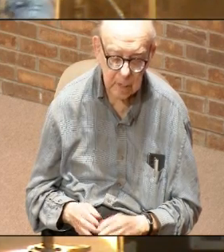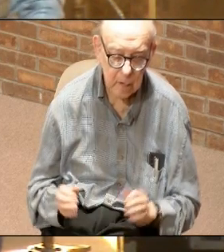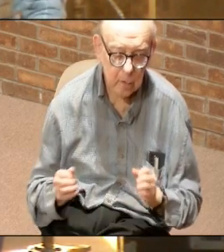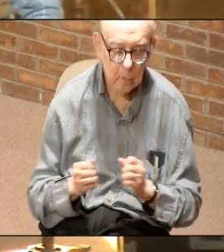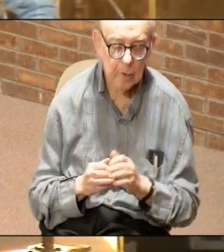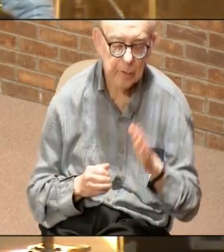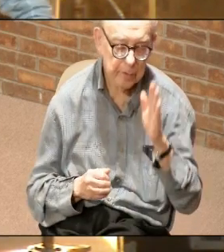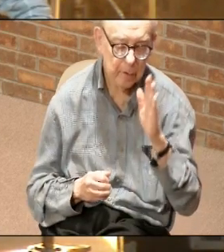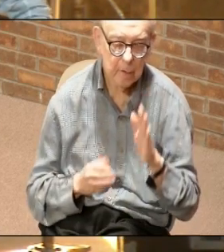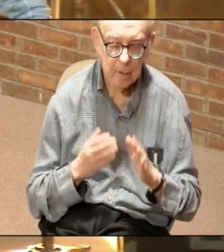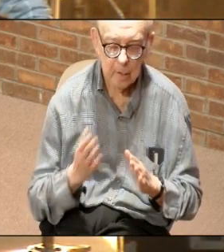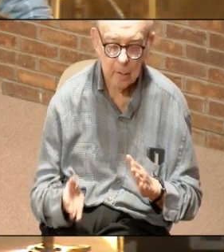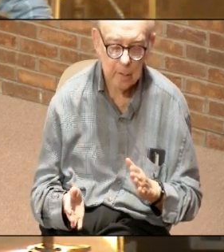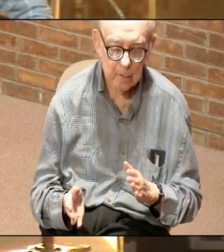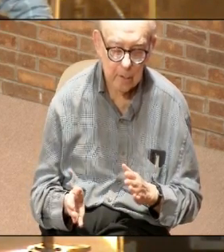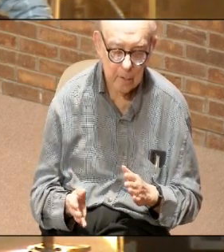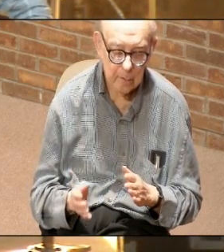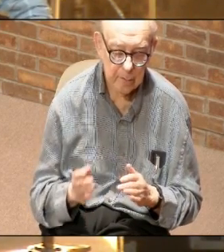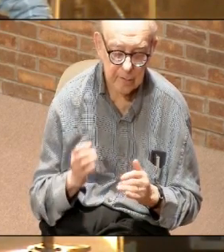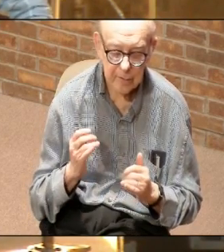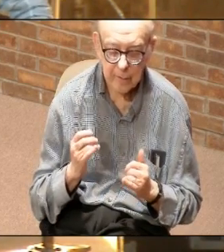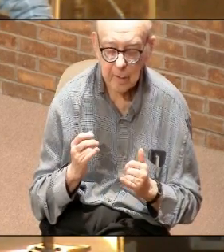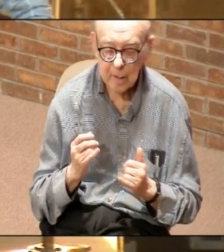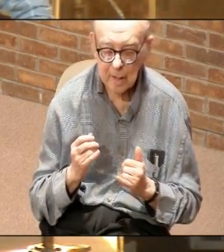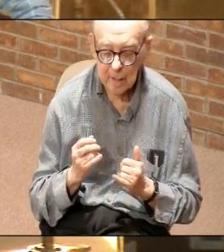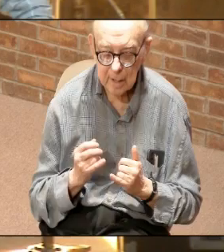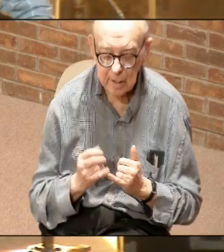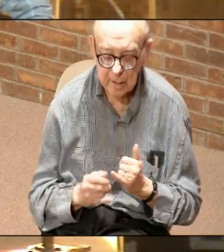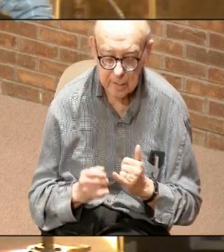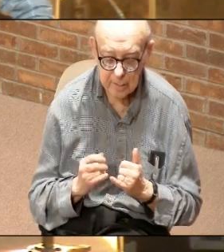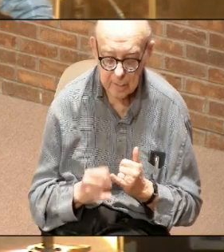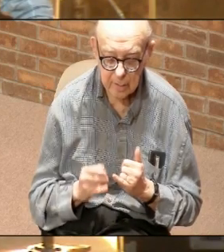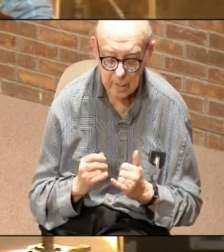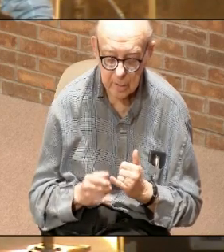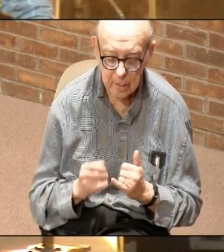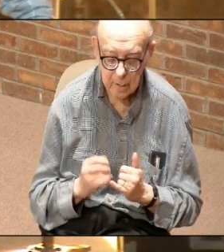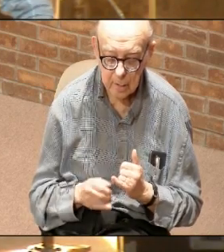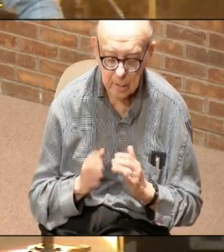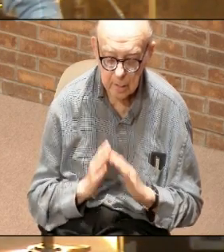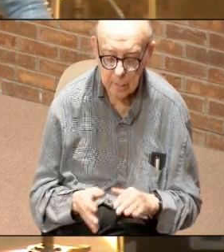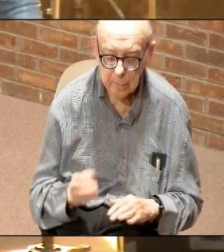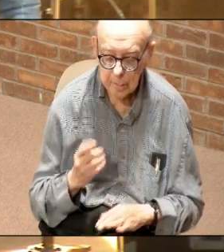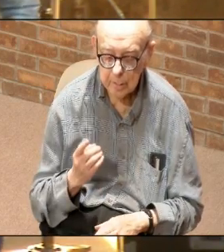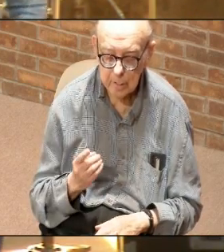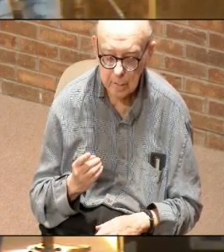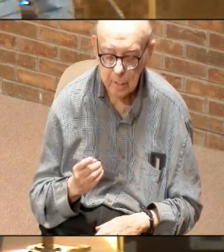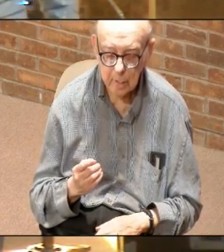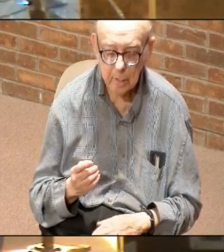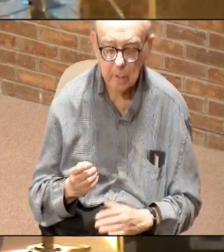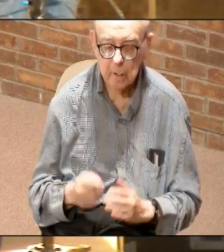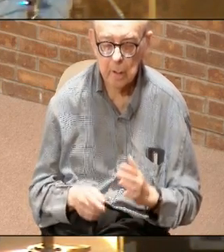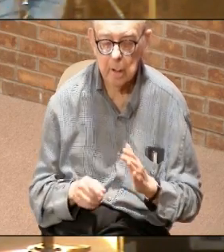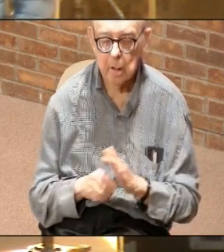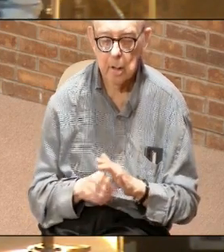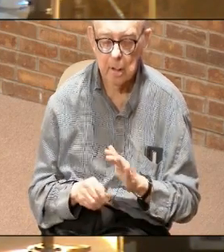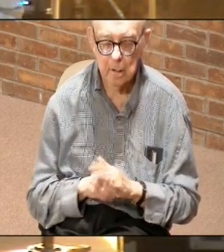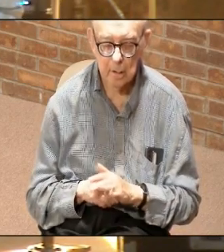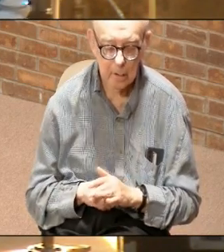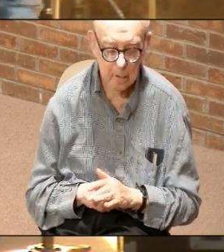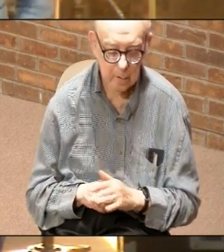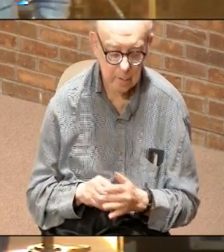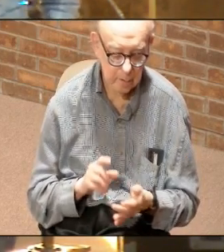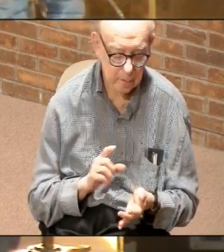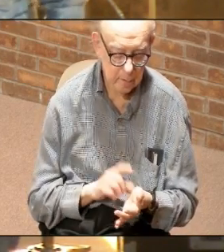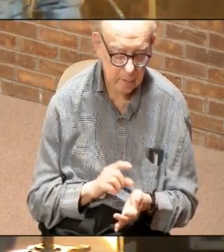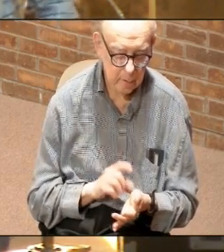With him, there is the ultimate peace. To begin to understand. Last verses, Luke chapter 2,